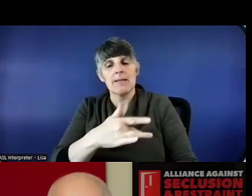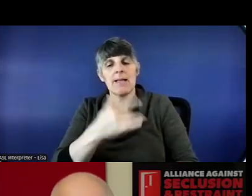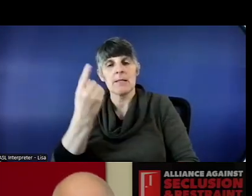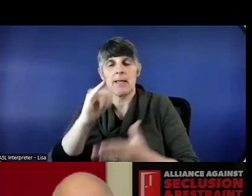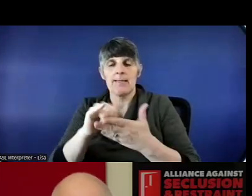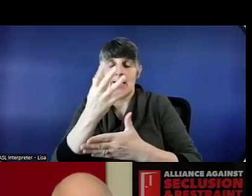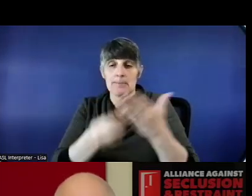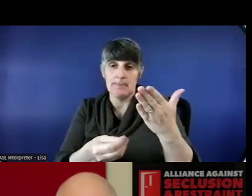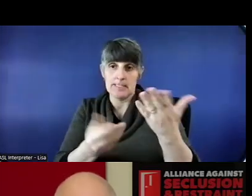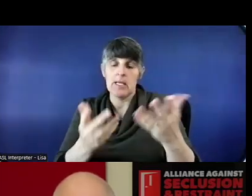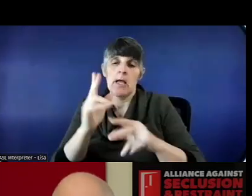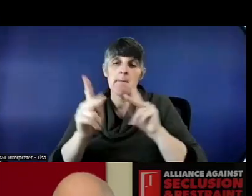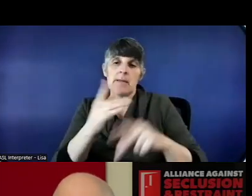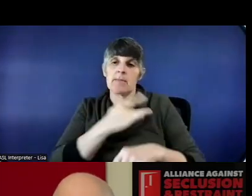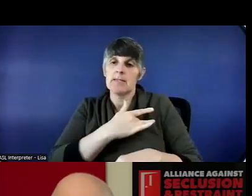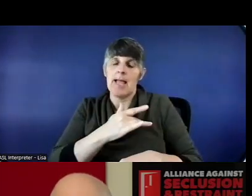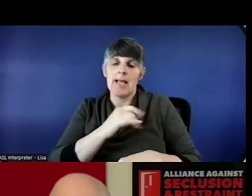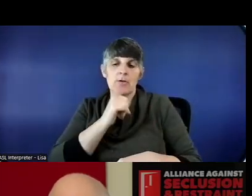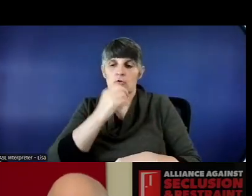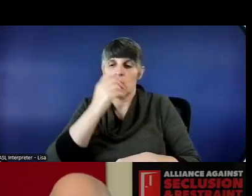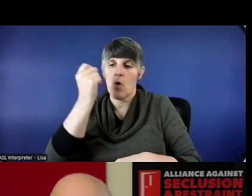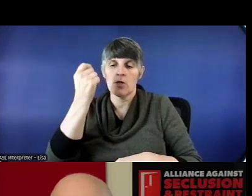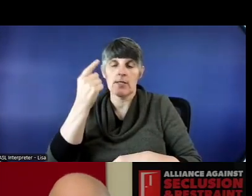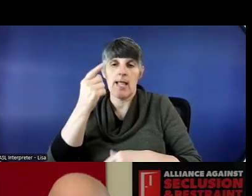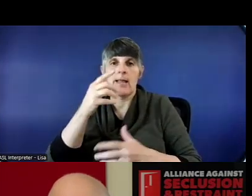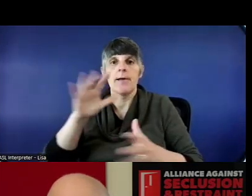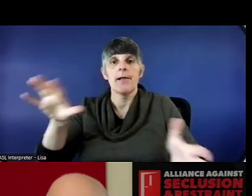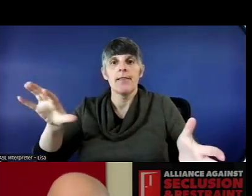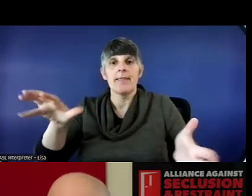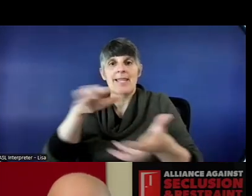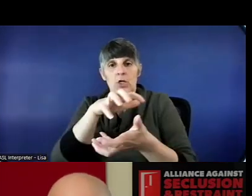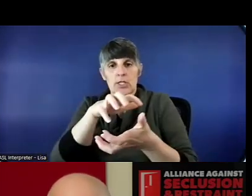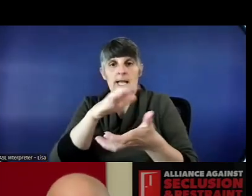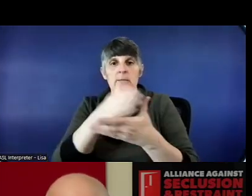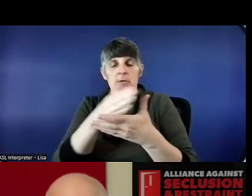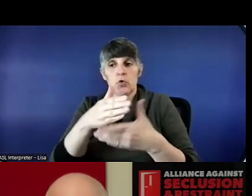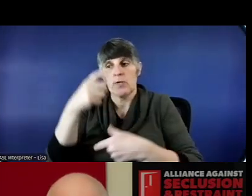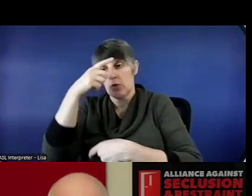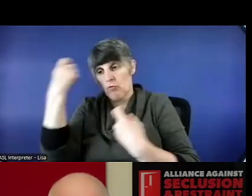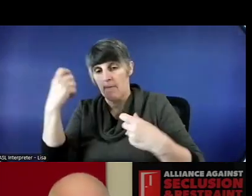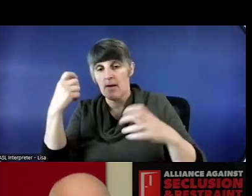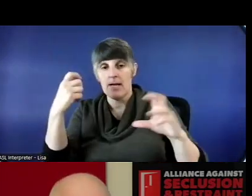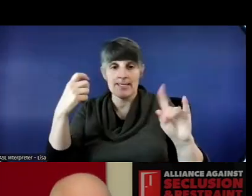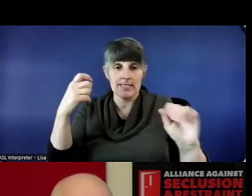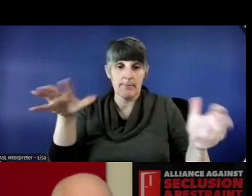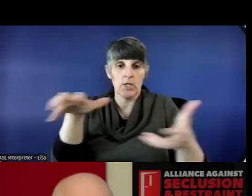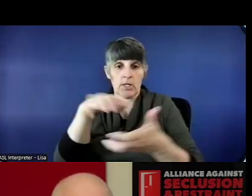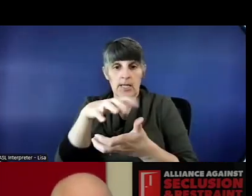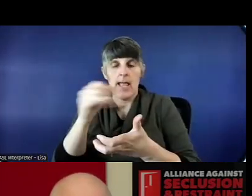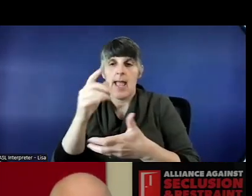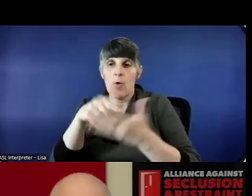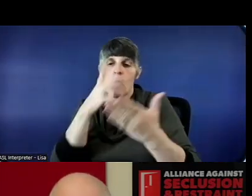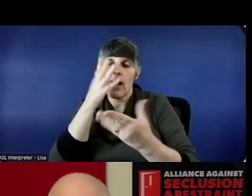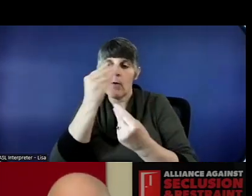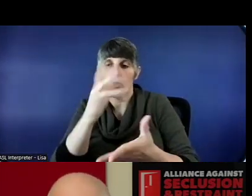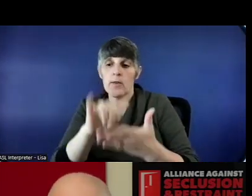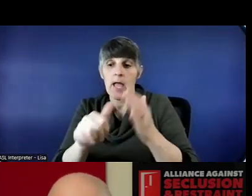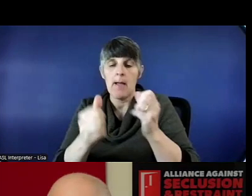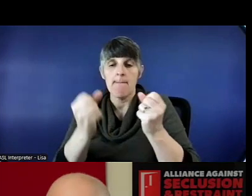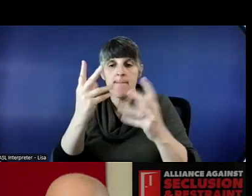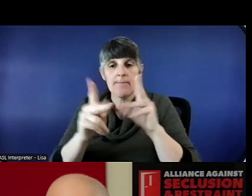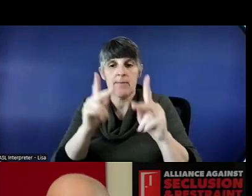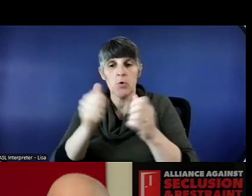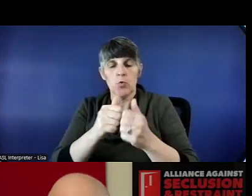that's missing. People often don't realize the intersection between trauma and disability. And what I would share with you is that many individuals